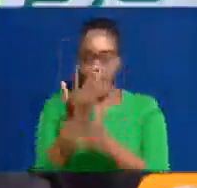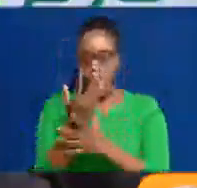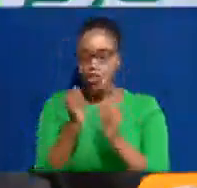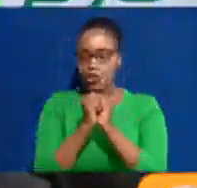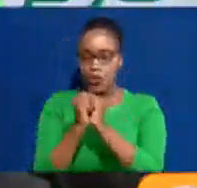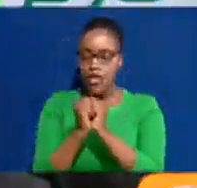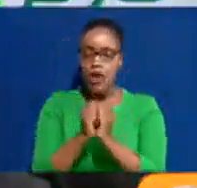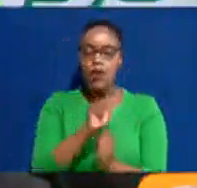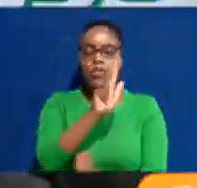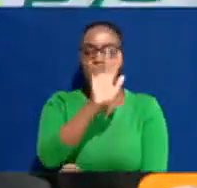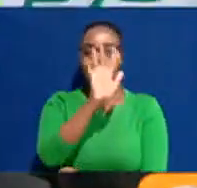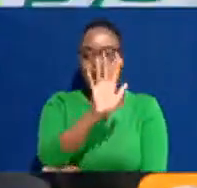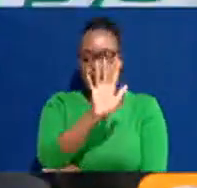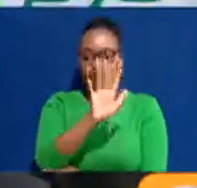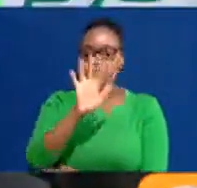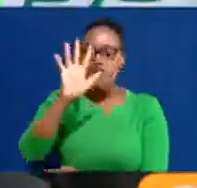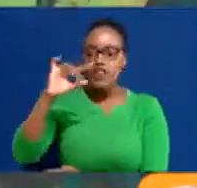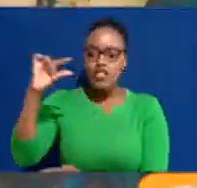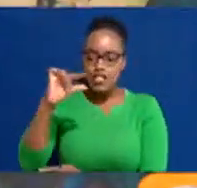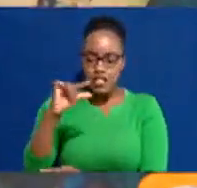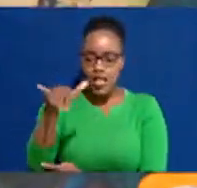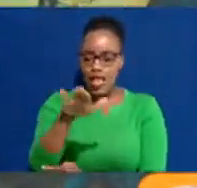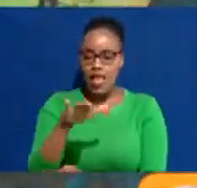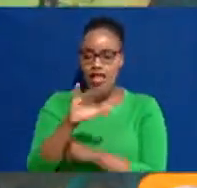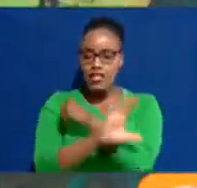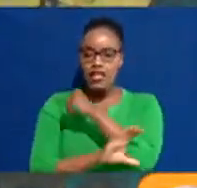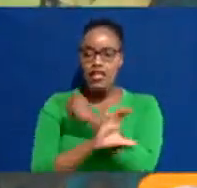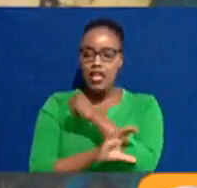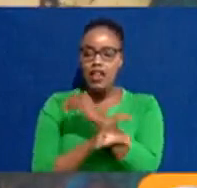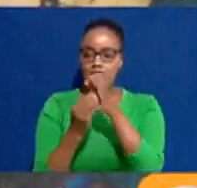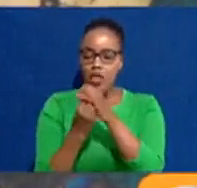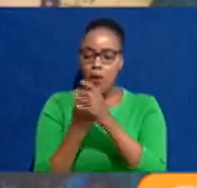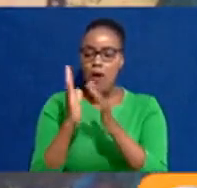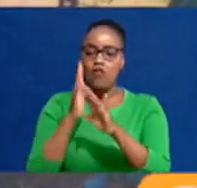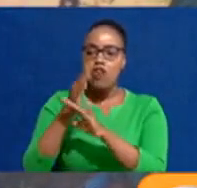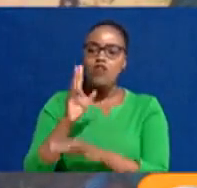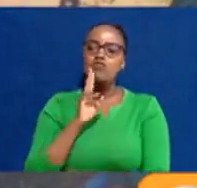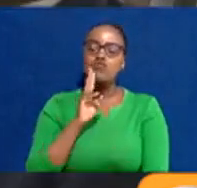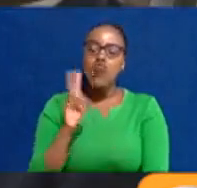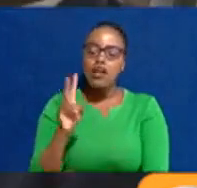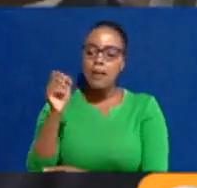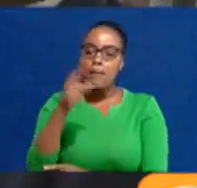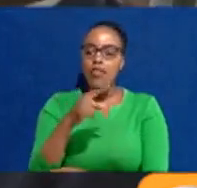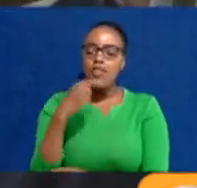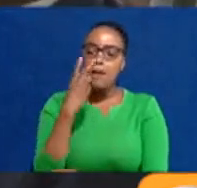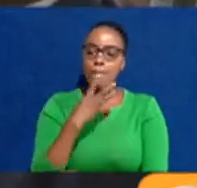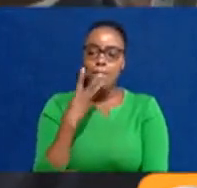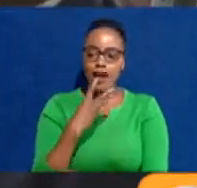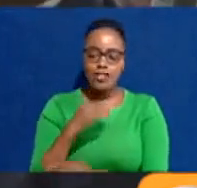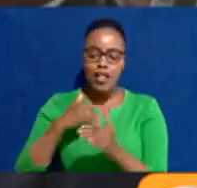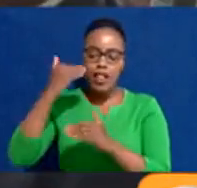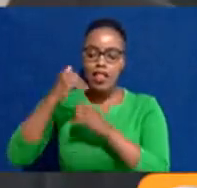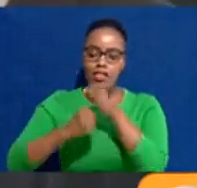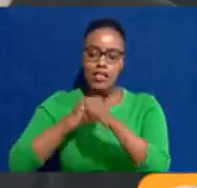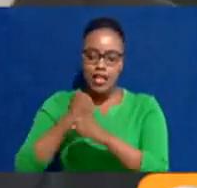with 35 5G sites in the country, a figure that they will grow to over 200 by March next year. The